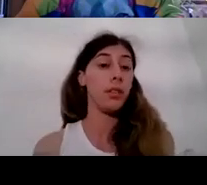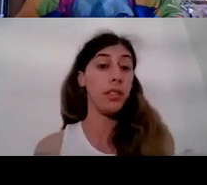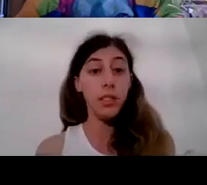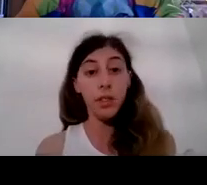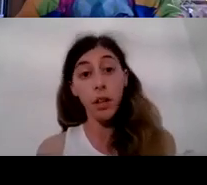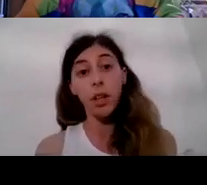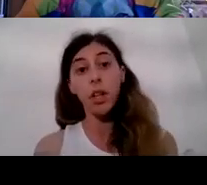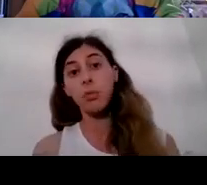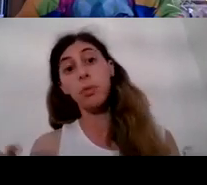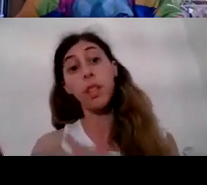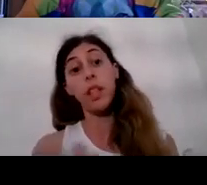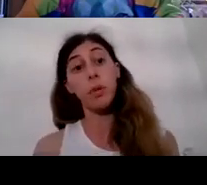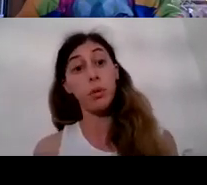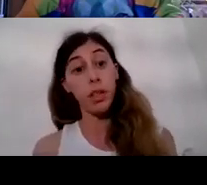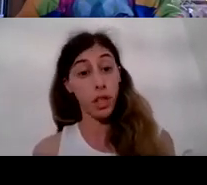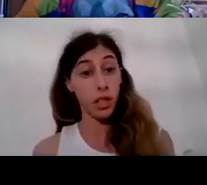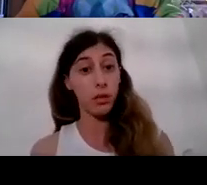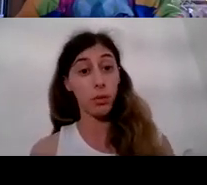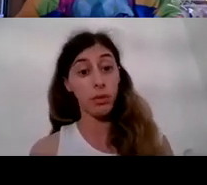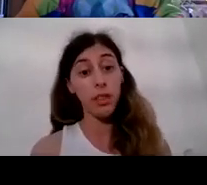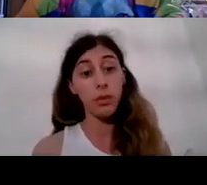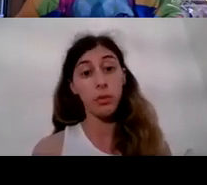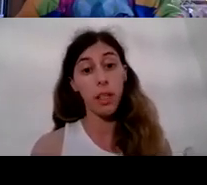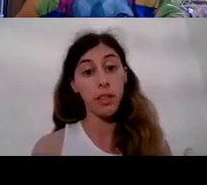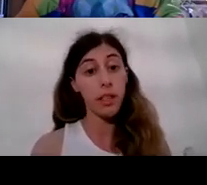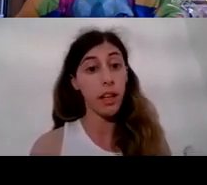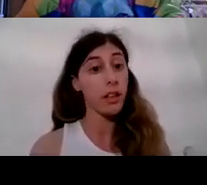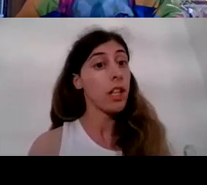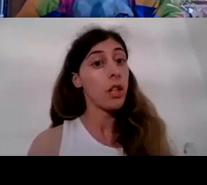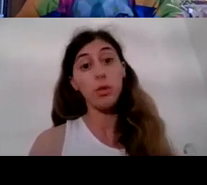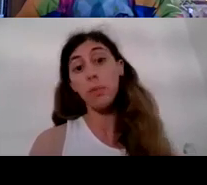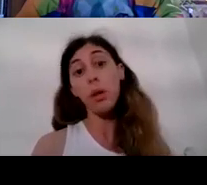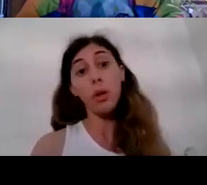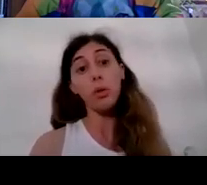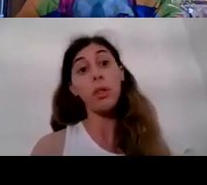website, where we explain